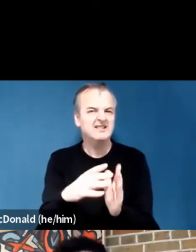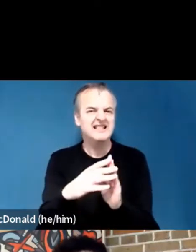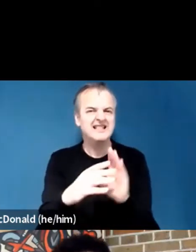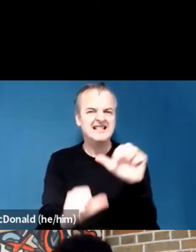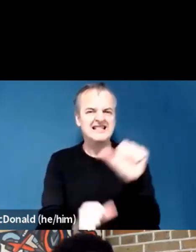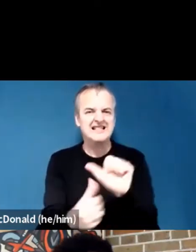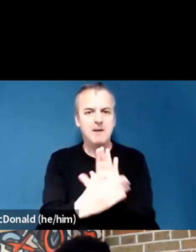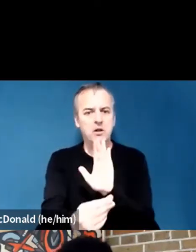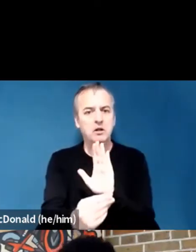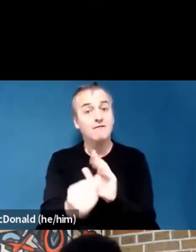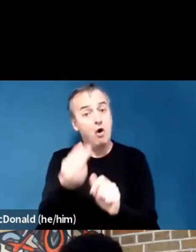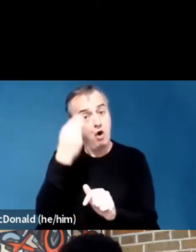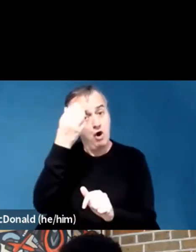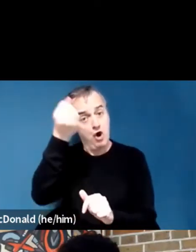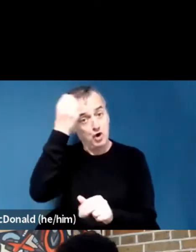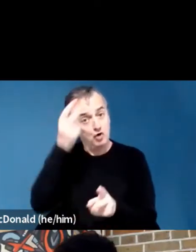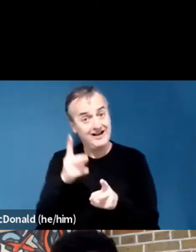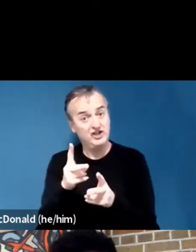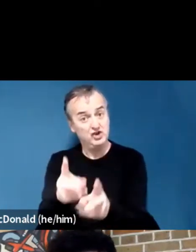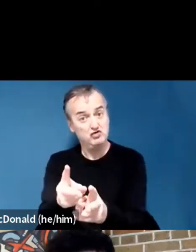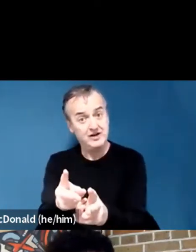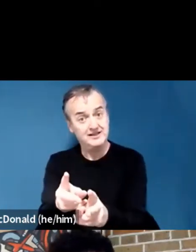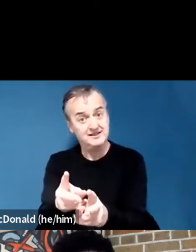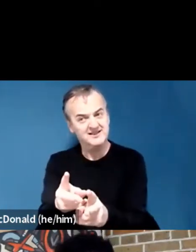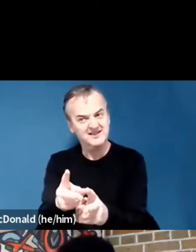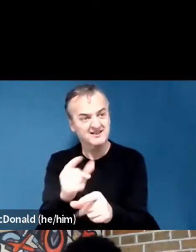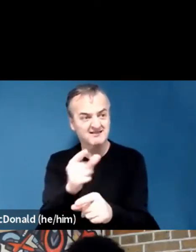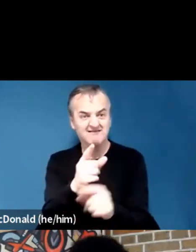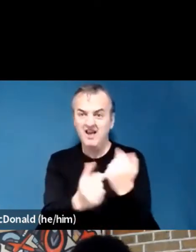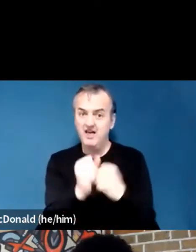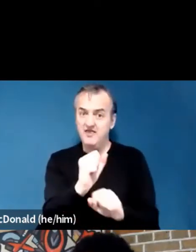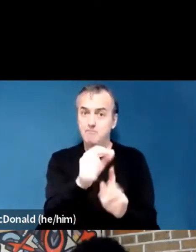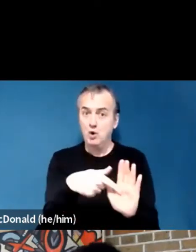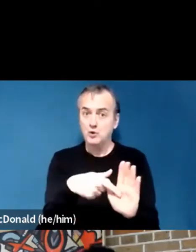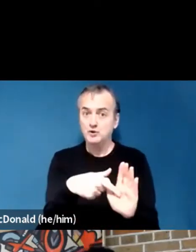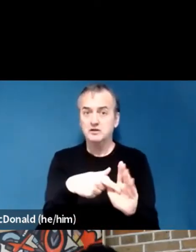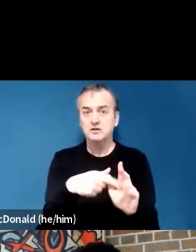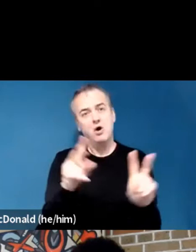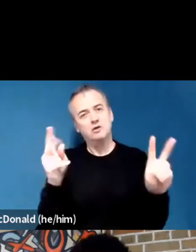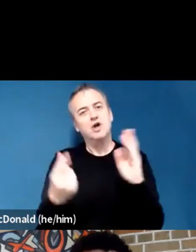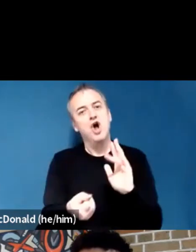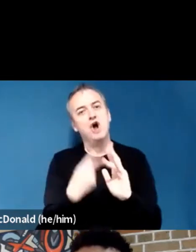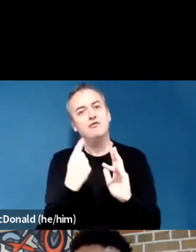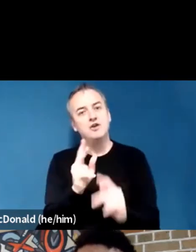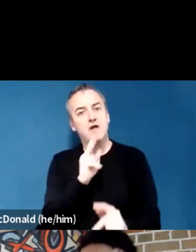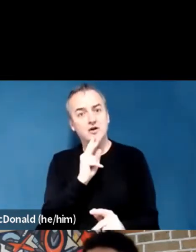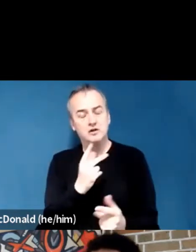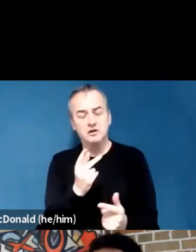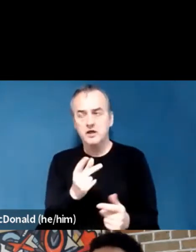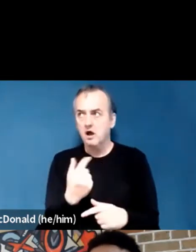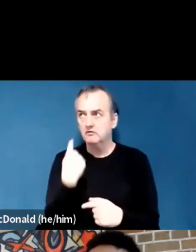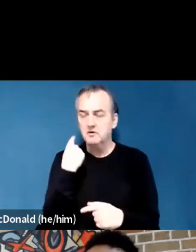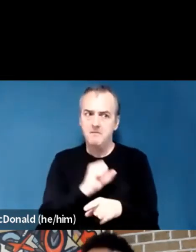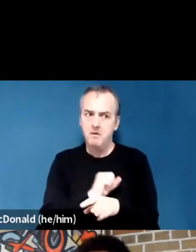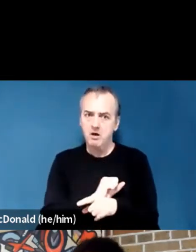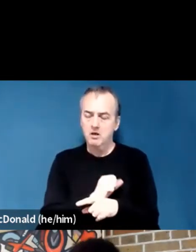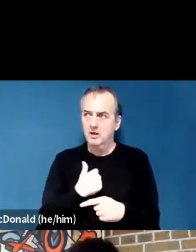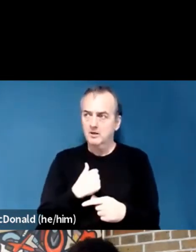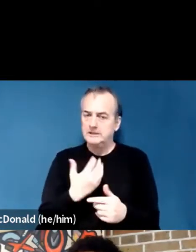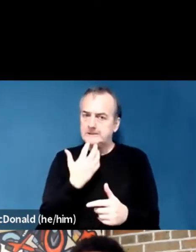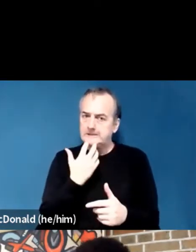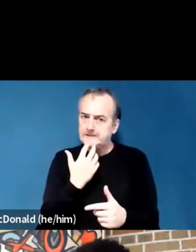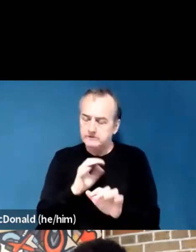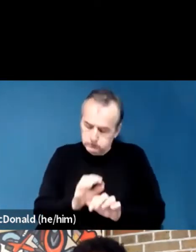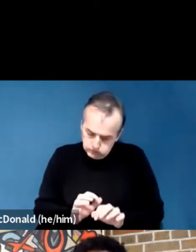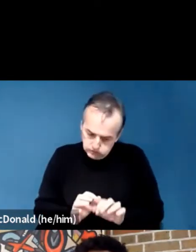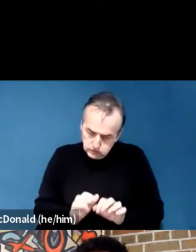my sample episode for Coronation Street as part of the original voices thing, which was a big massive drag during lockdown and stuff, but that was really great